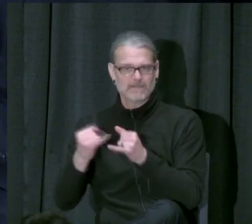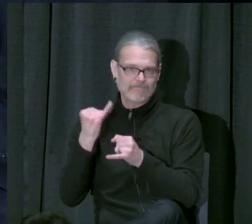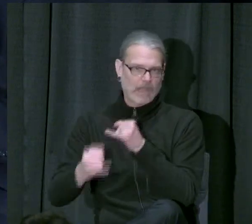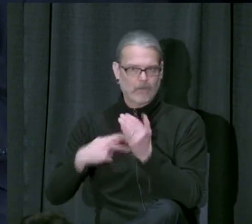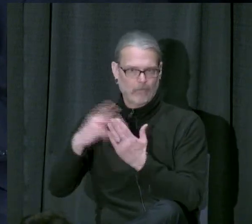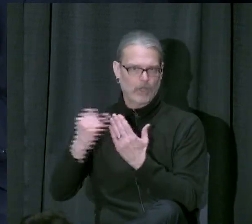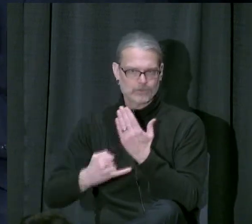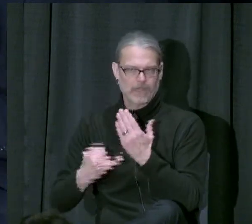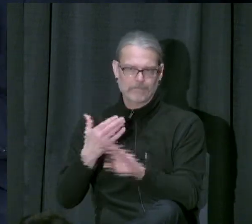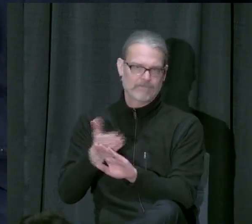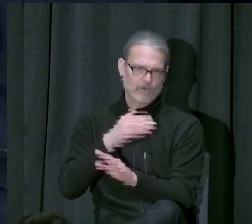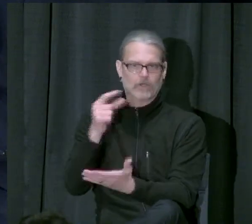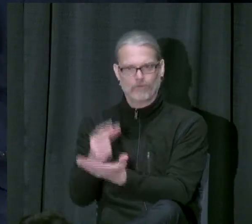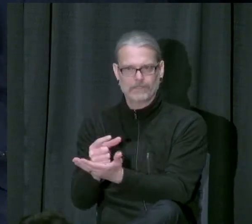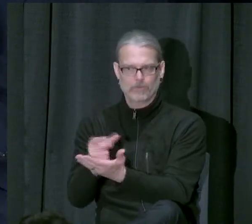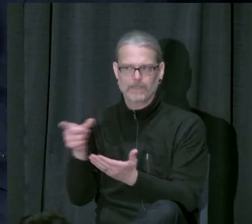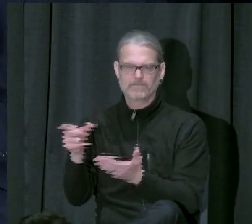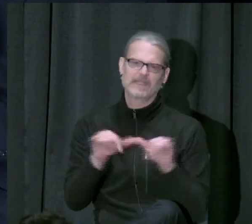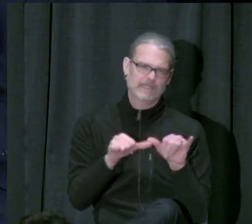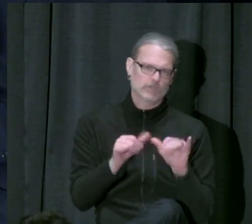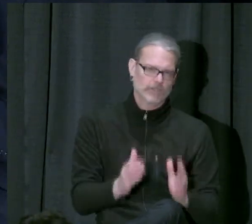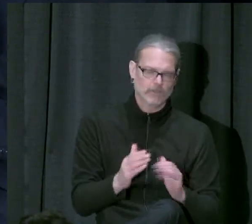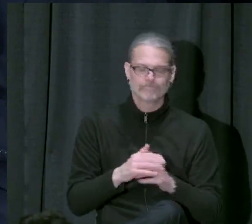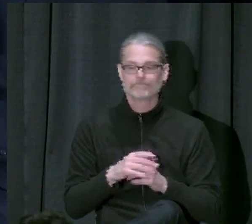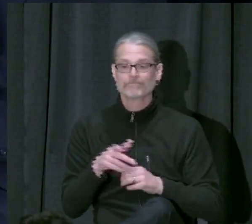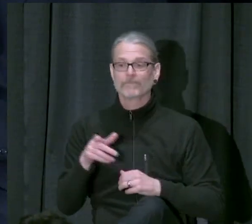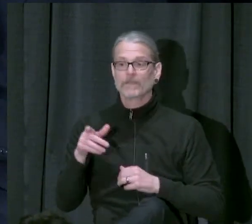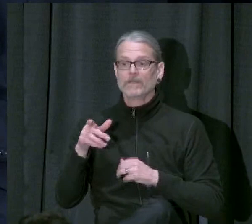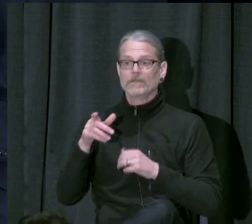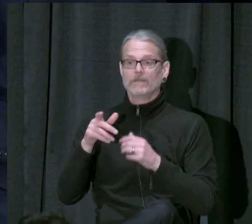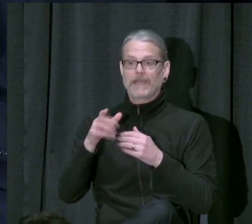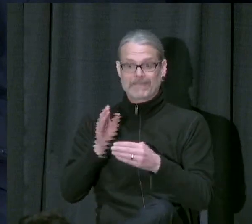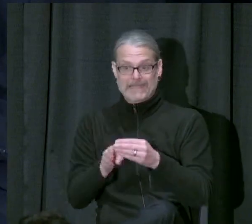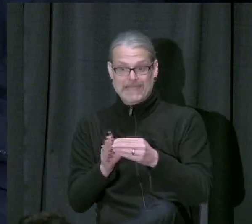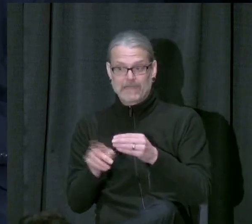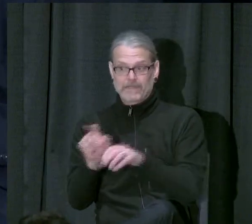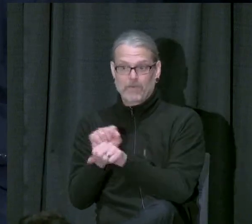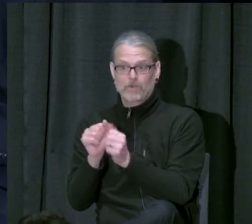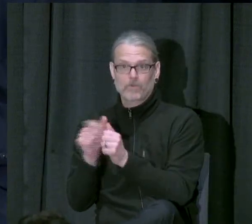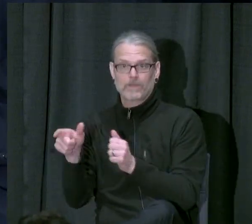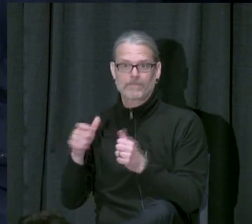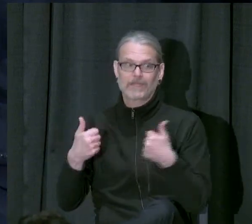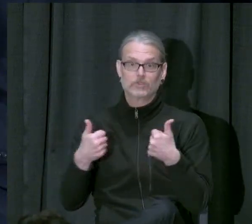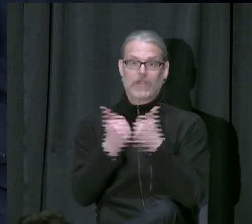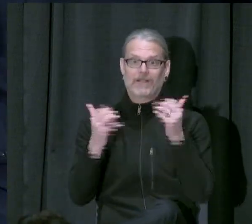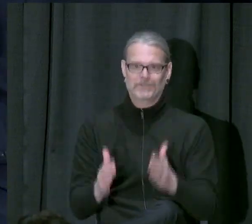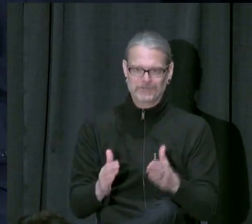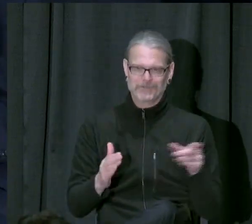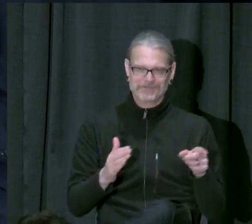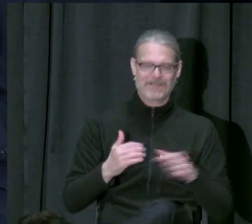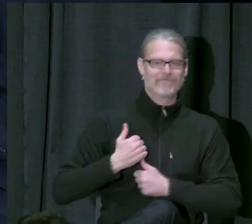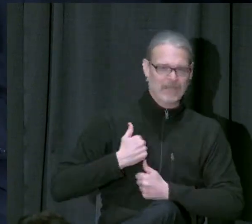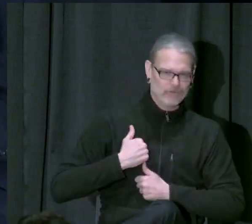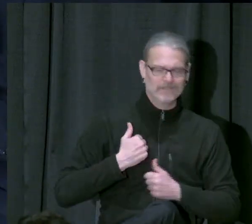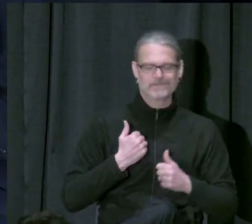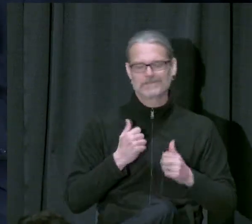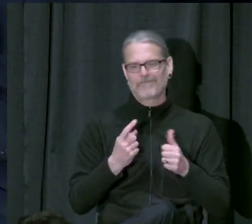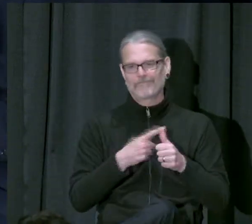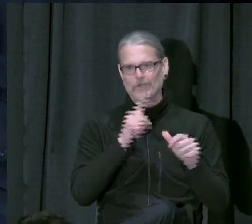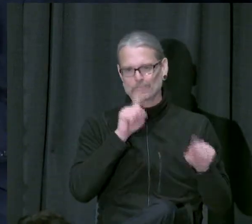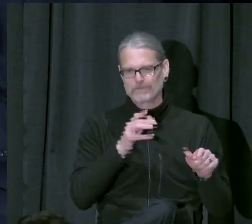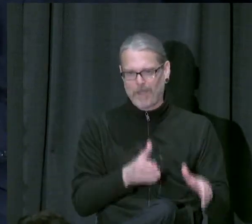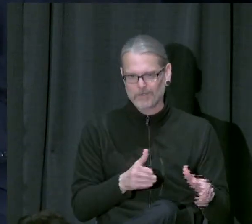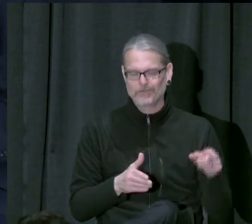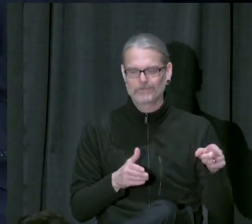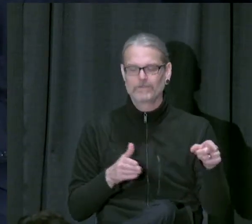need to graduate as an engineer. And at the end, they work with the what we call our challengers, the veterans and first responders, and work